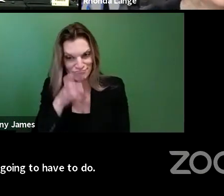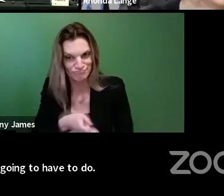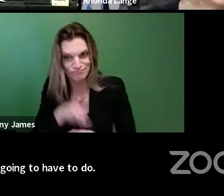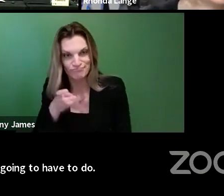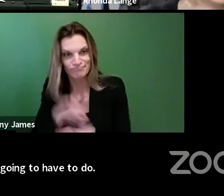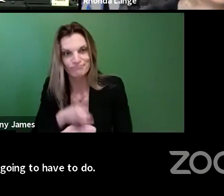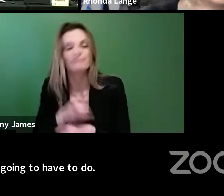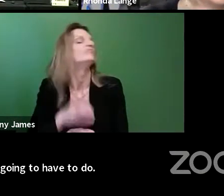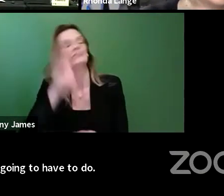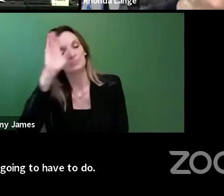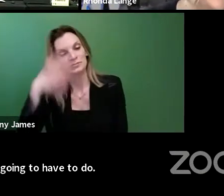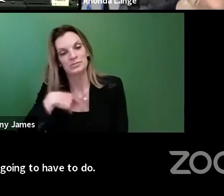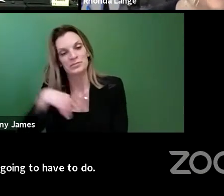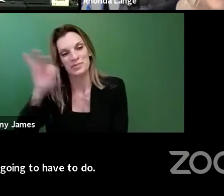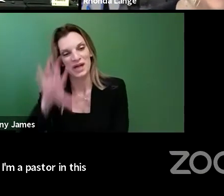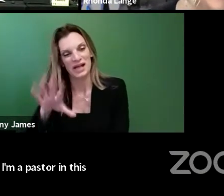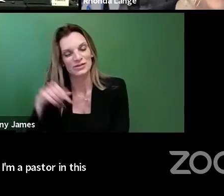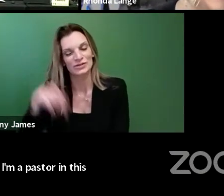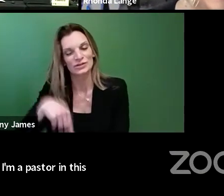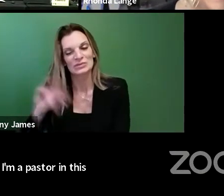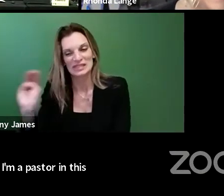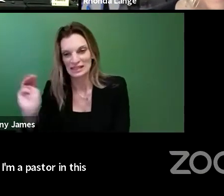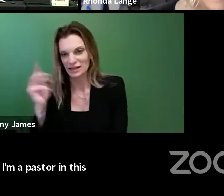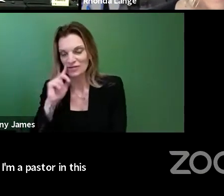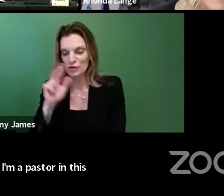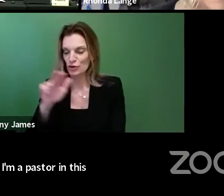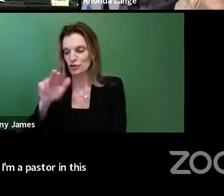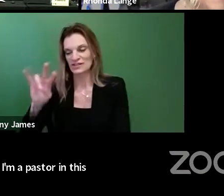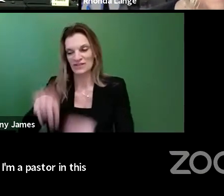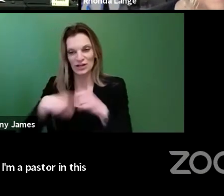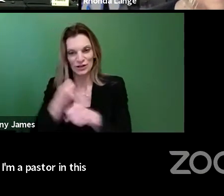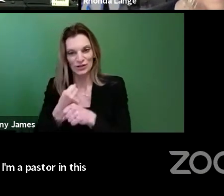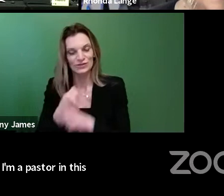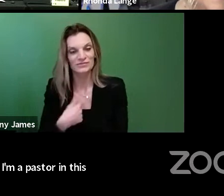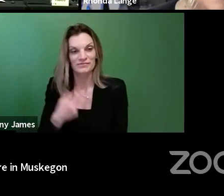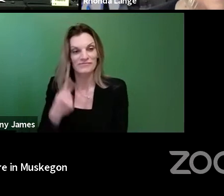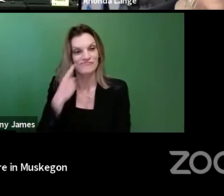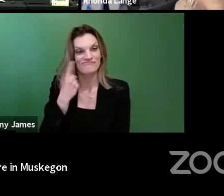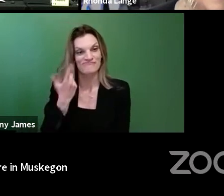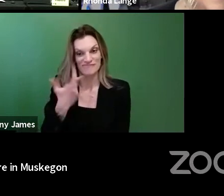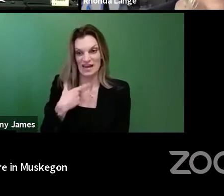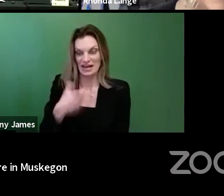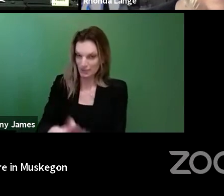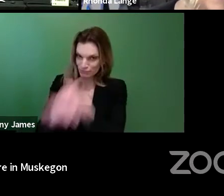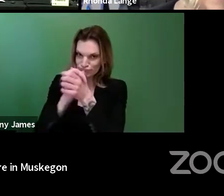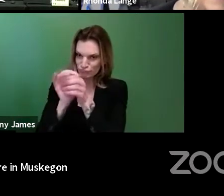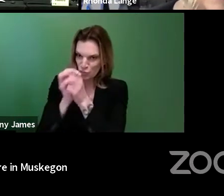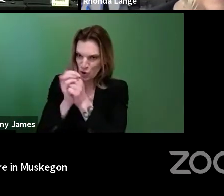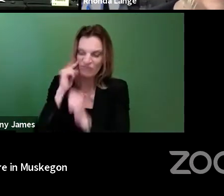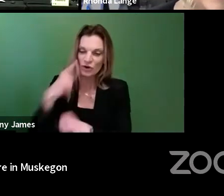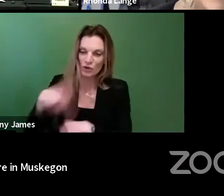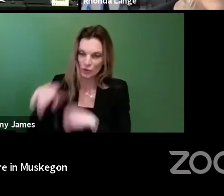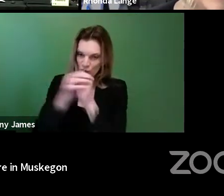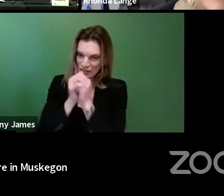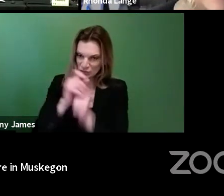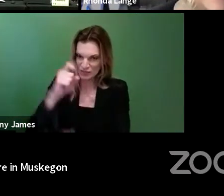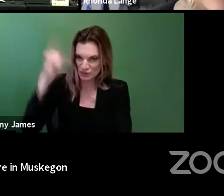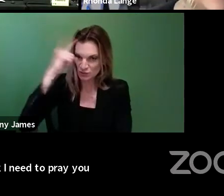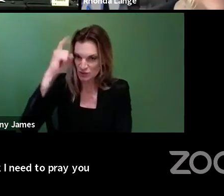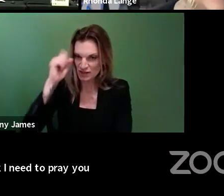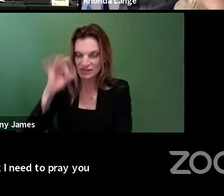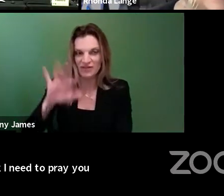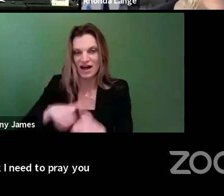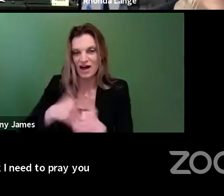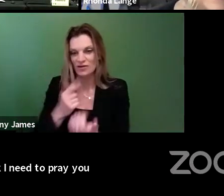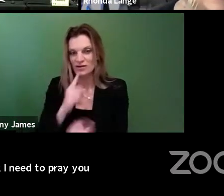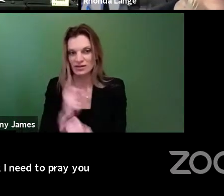in this area. I've been a pastor here in Muskegon for 37 years, and I almost think I need to pray you guys need the wisdom of Solomon to know how to split this